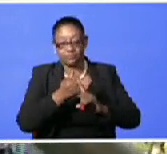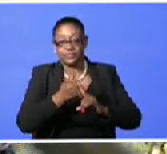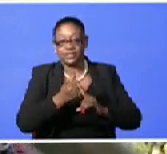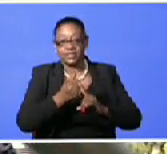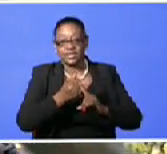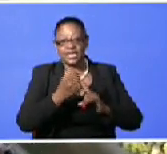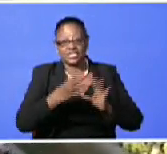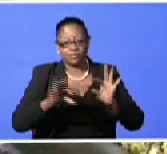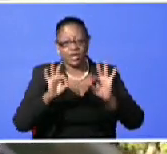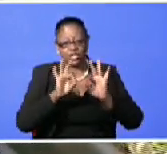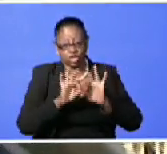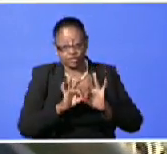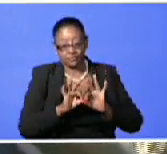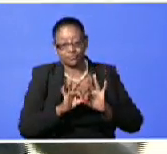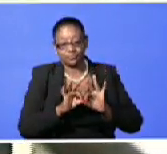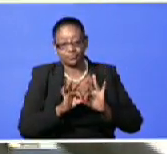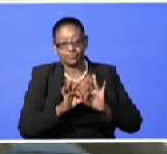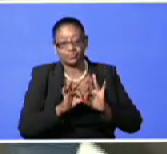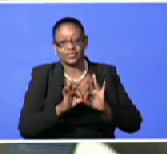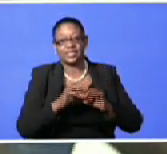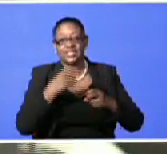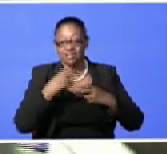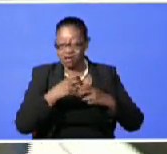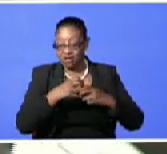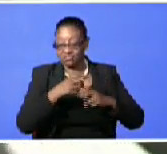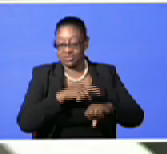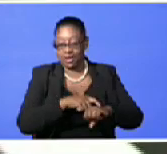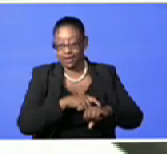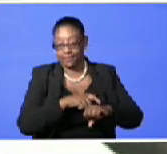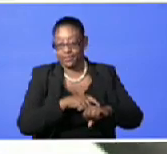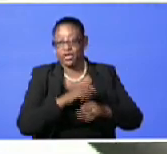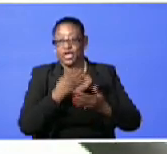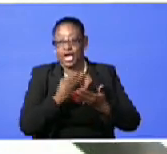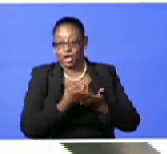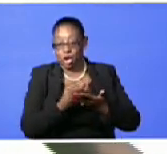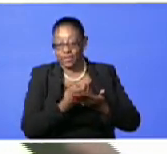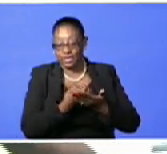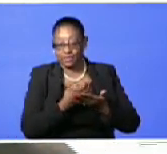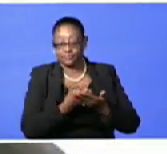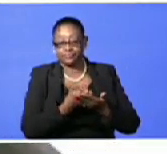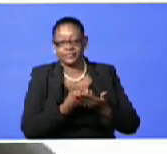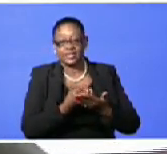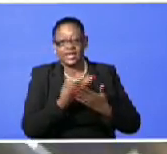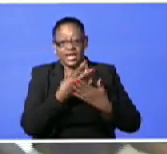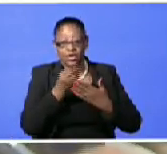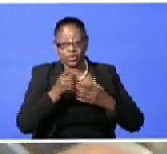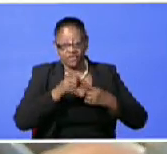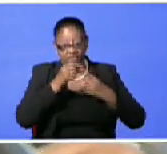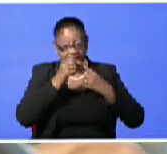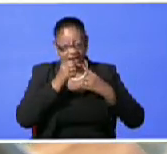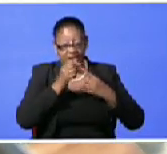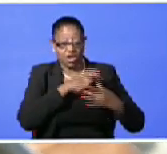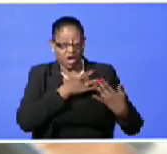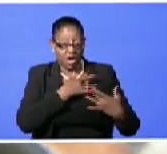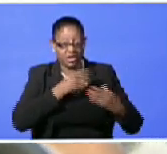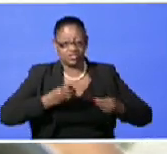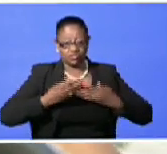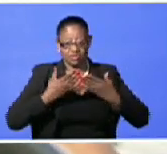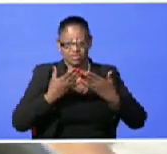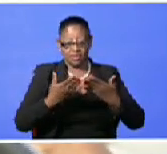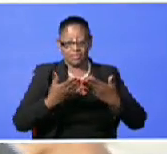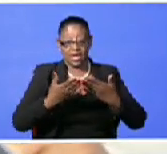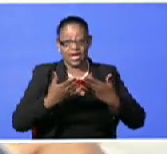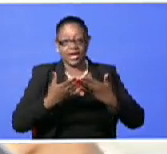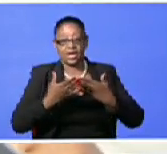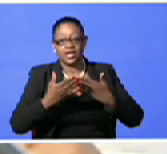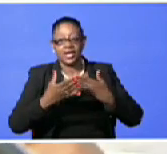during this rough economic time, we find it in our hearts to give back to